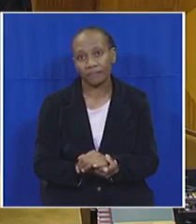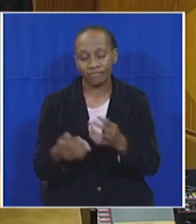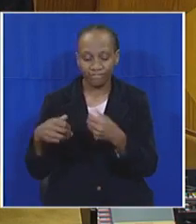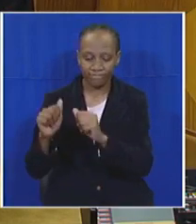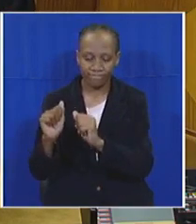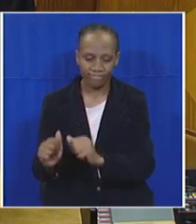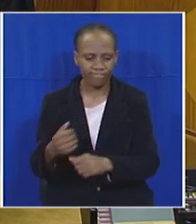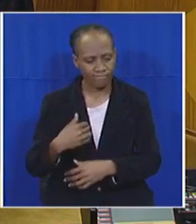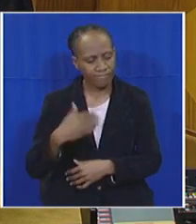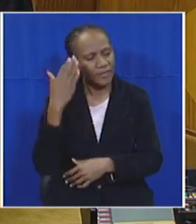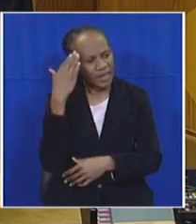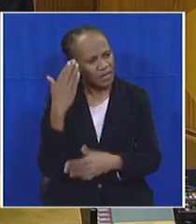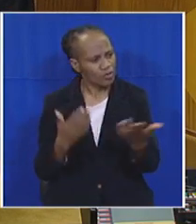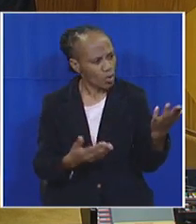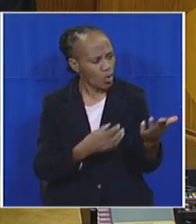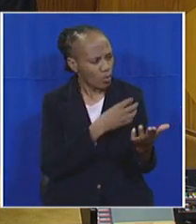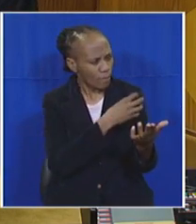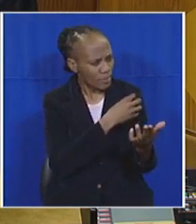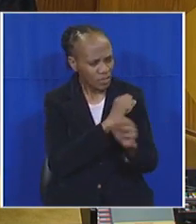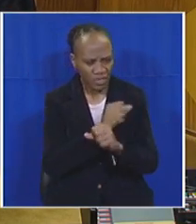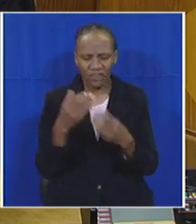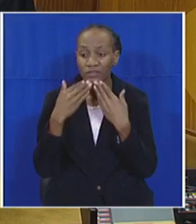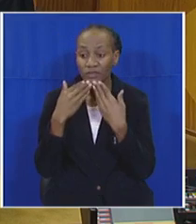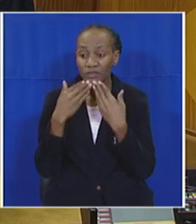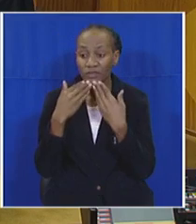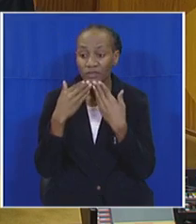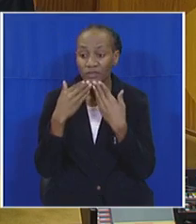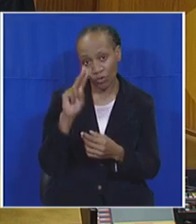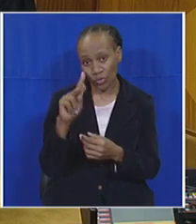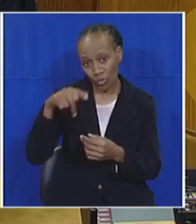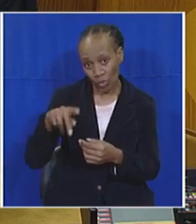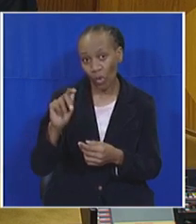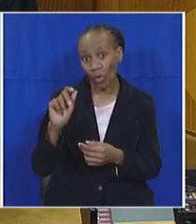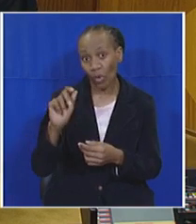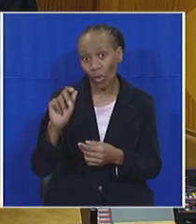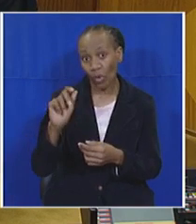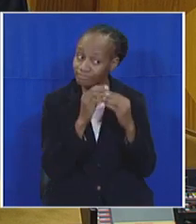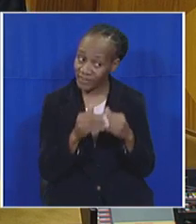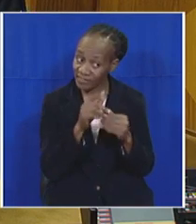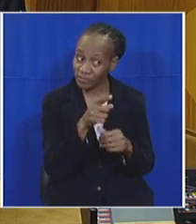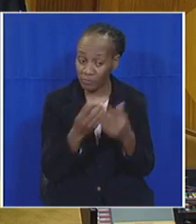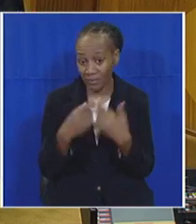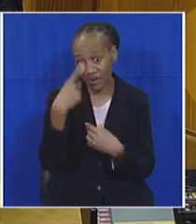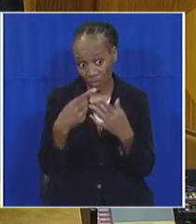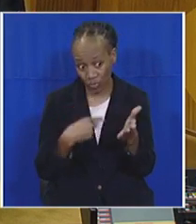Chairperson, I note that the minister didn't thank the Guptas. He'd better watch out. He might not have a job next week.